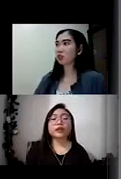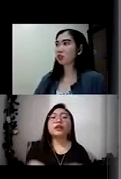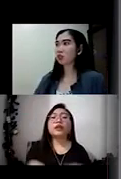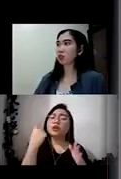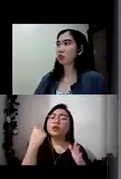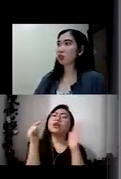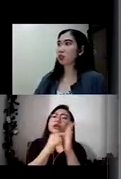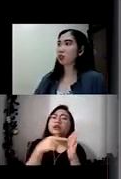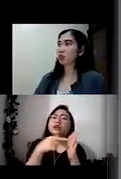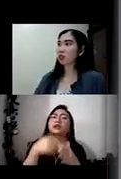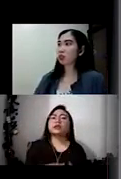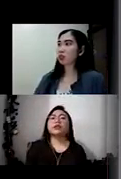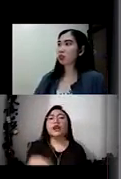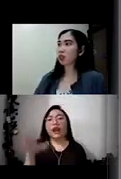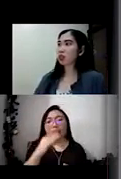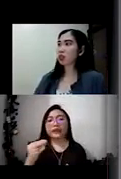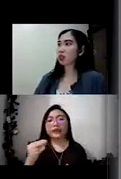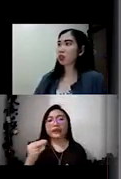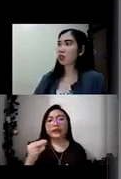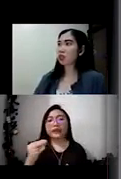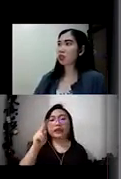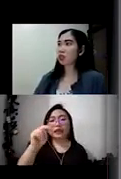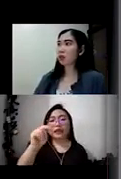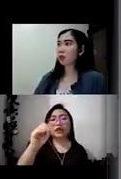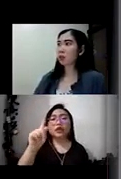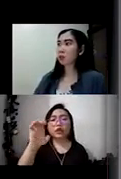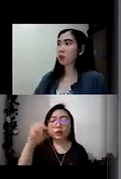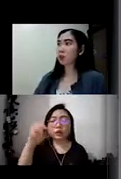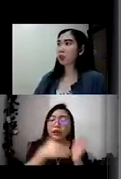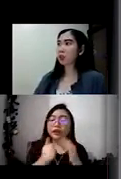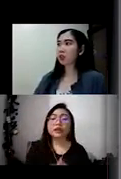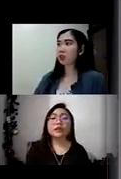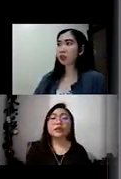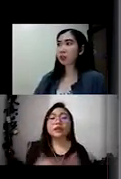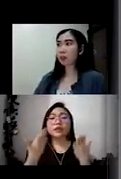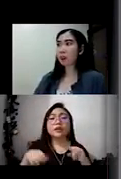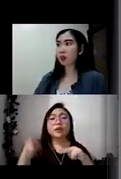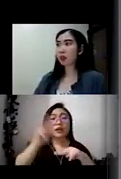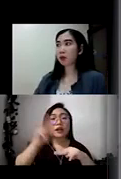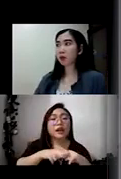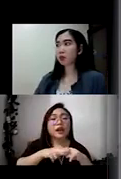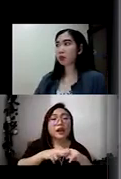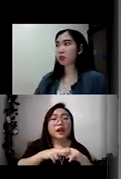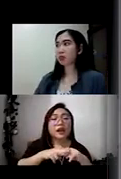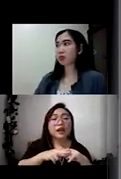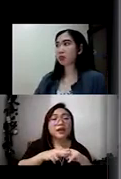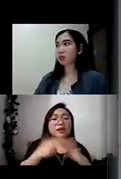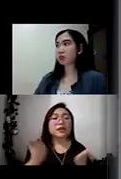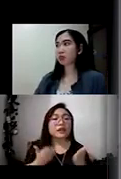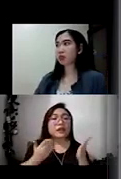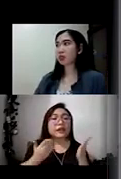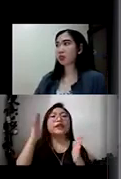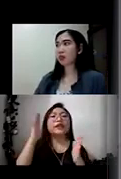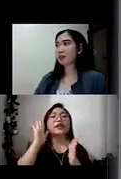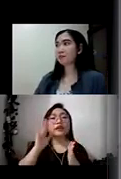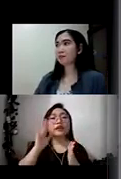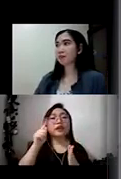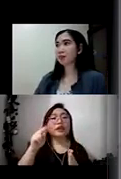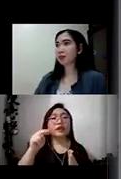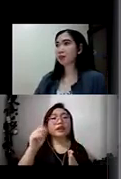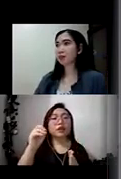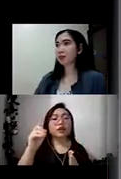ulit yung take a note. Then, you can put here your notes. Then, click